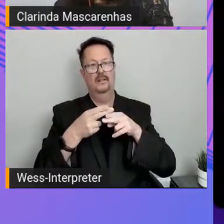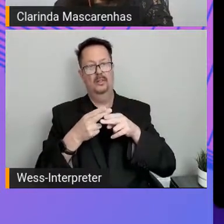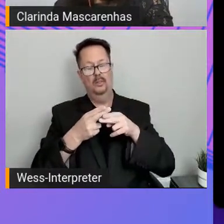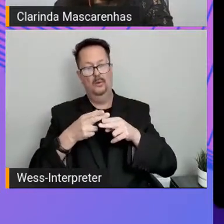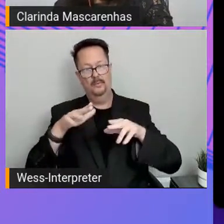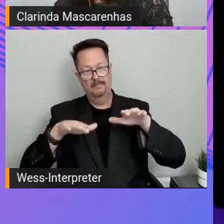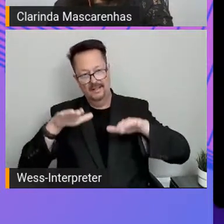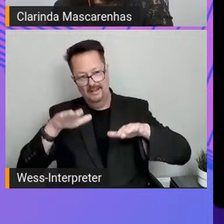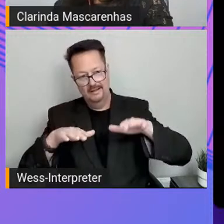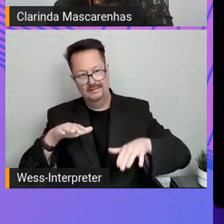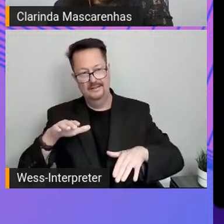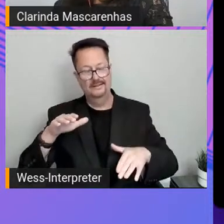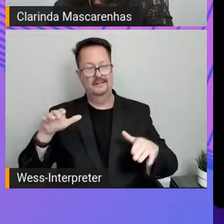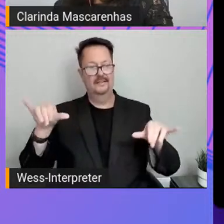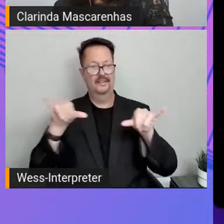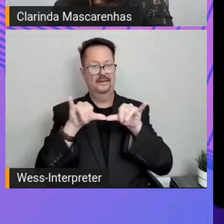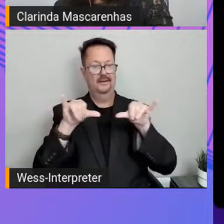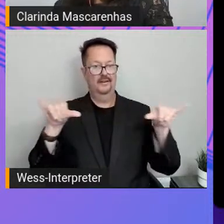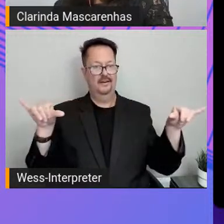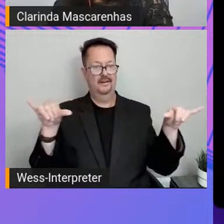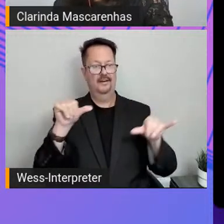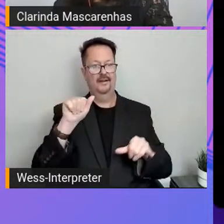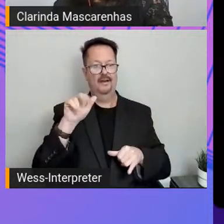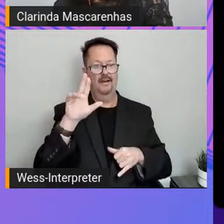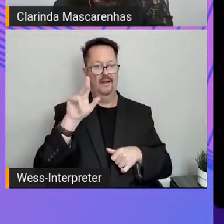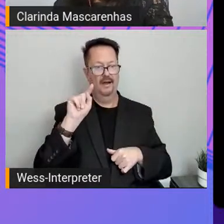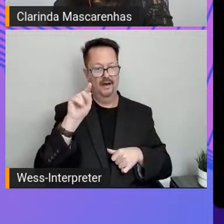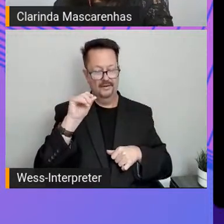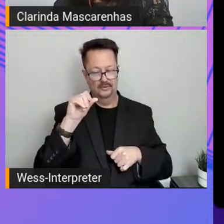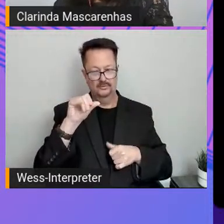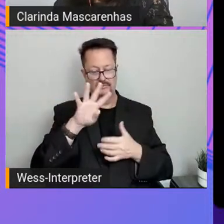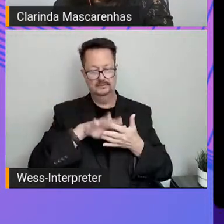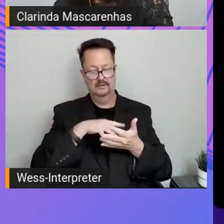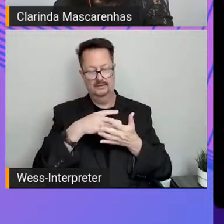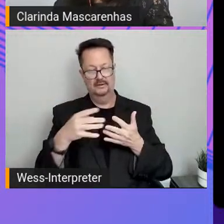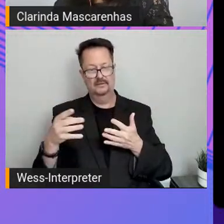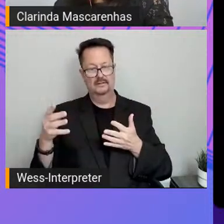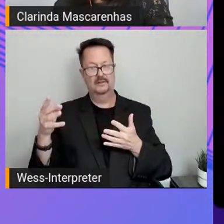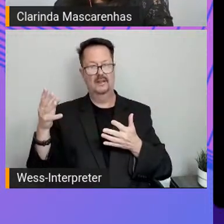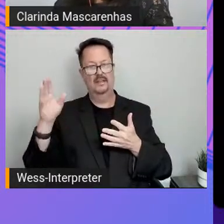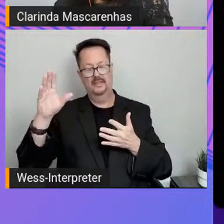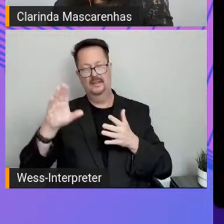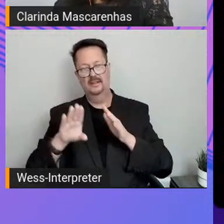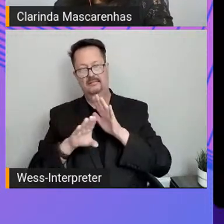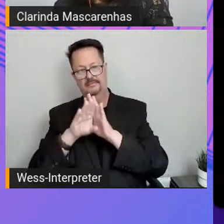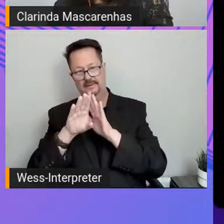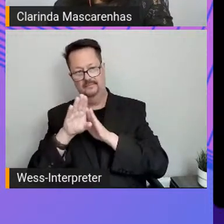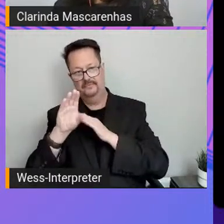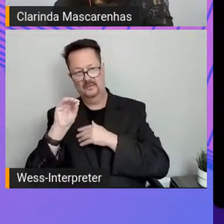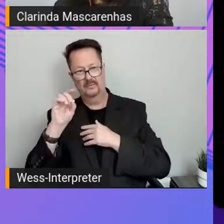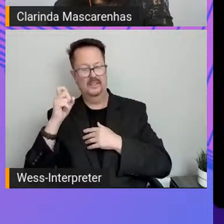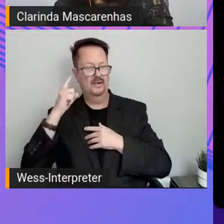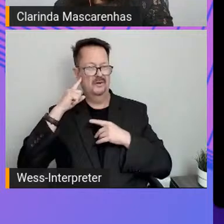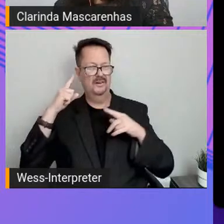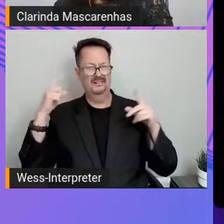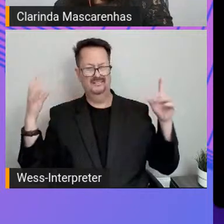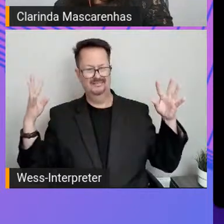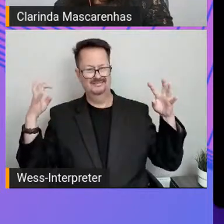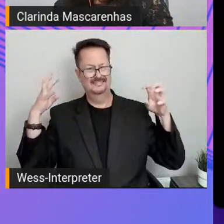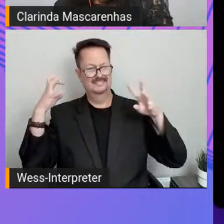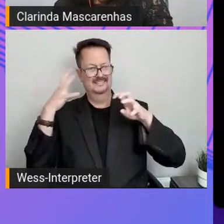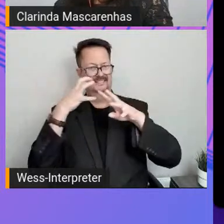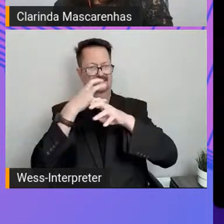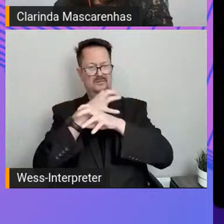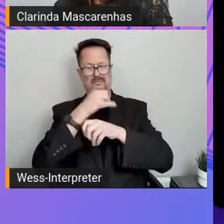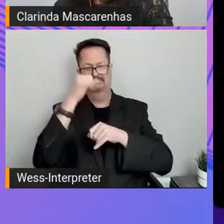auto scaling, and then building their code. And what they've told us is all these different infrastructure layers are so complex, and